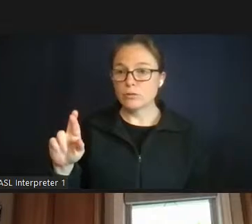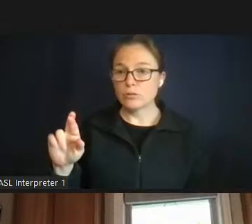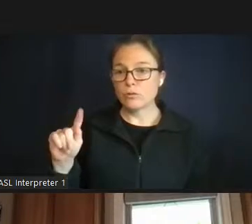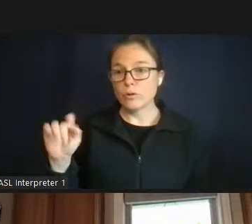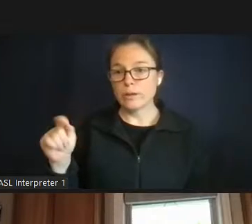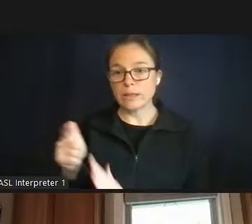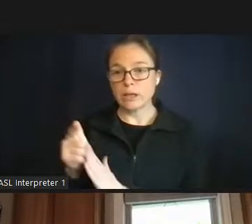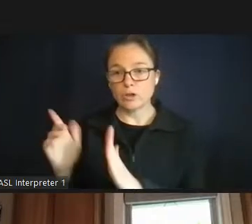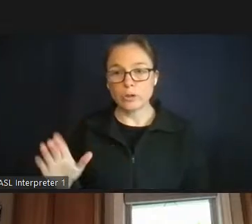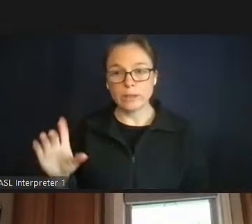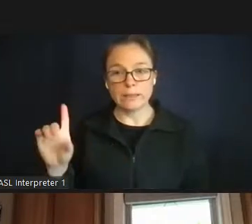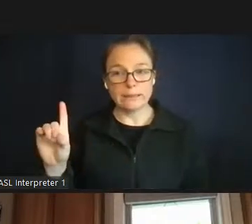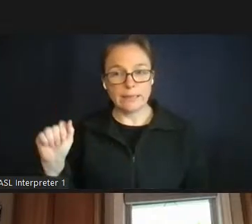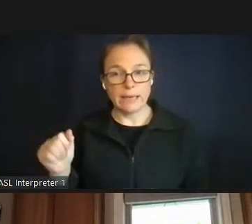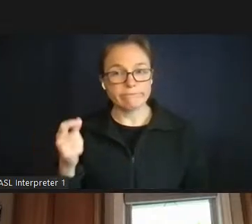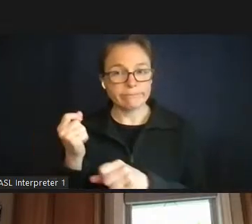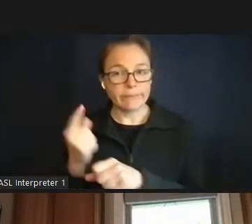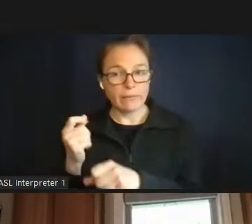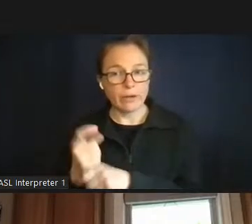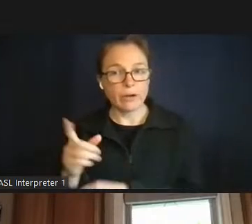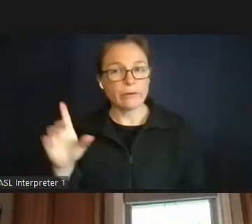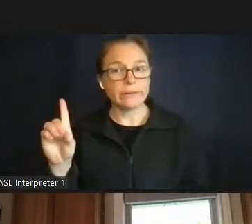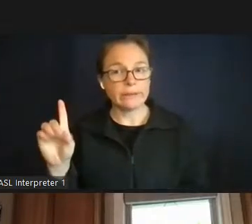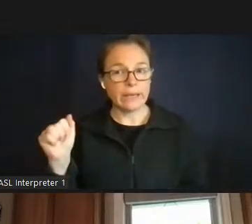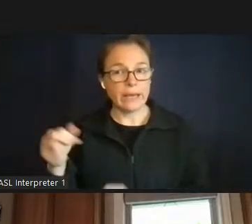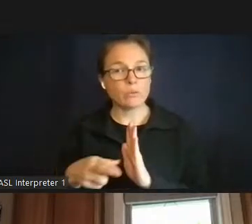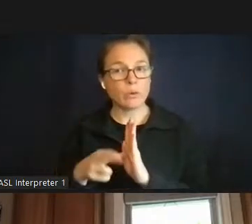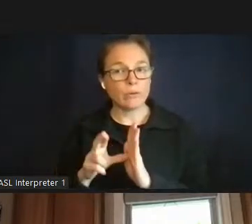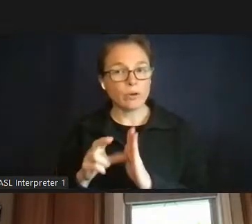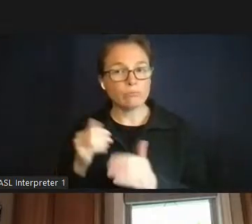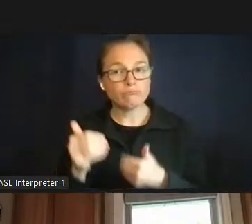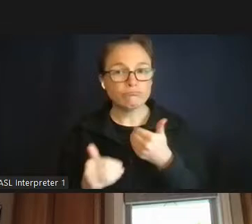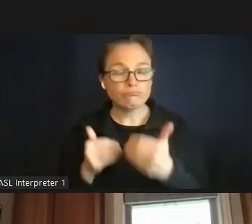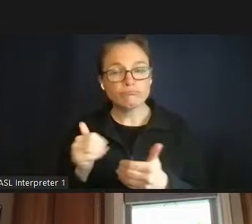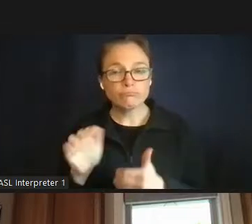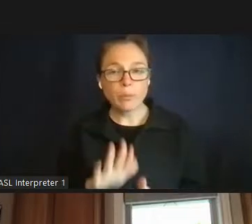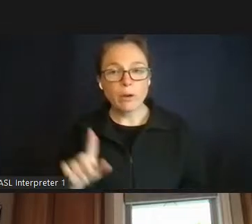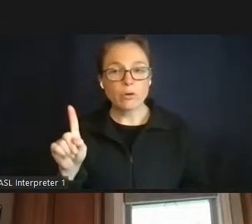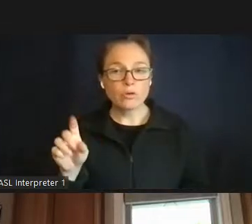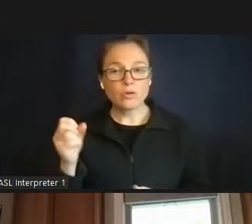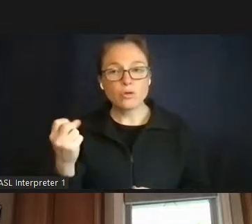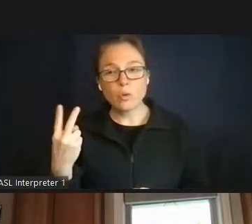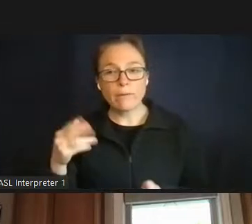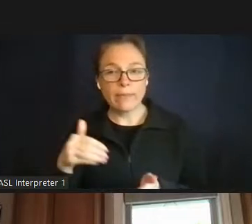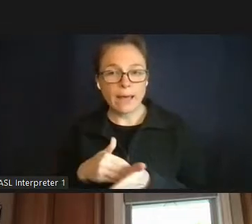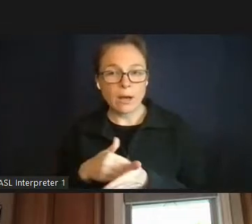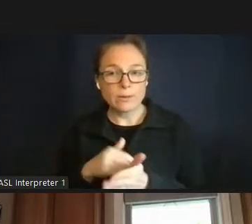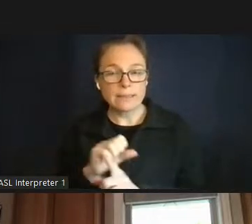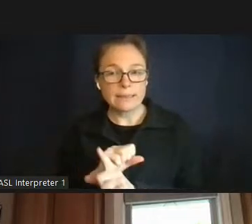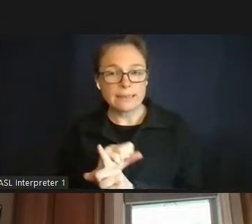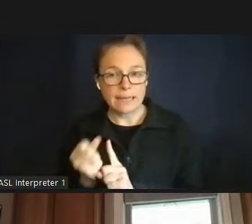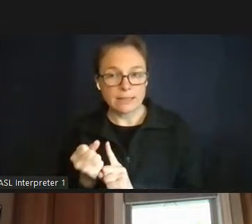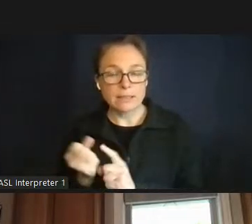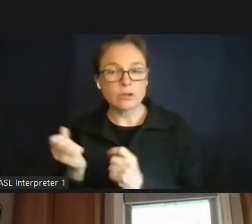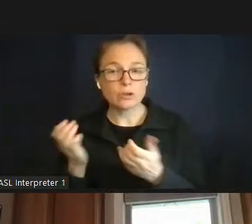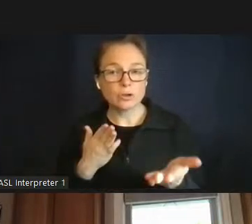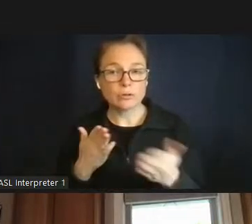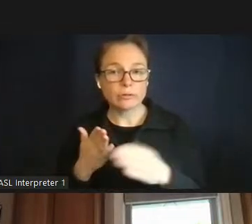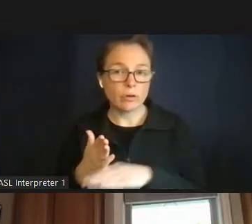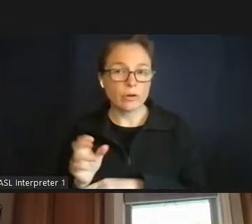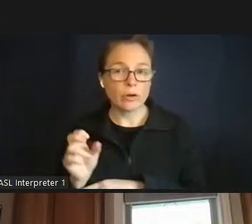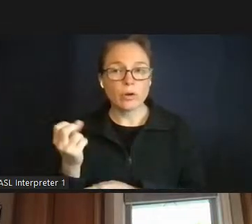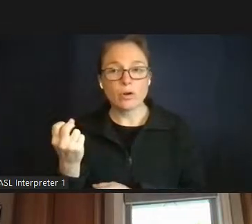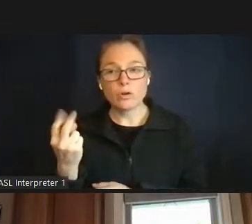Each year, the district attorney's office typically reviews and processes nearly 12,000 cases, serves more than 12,500